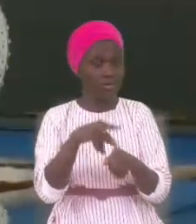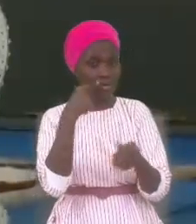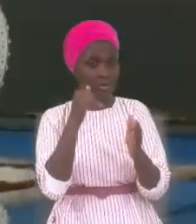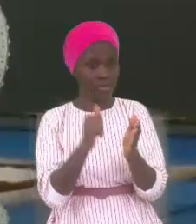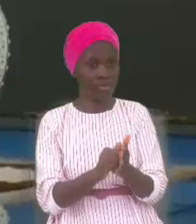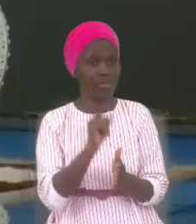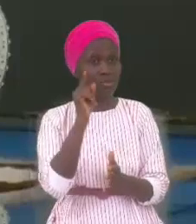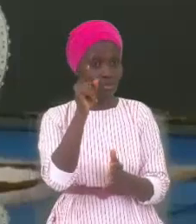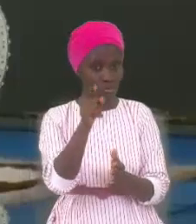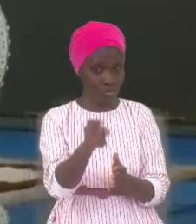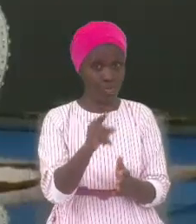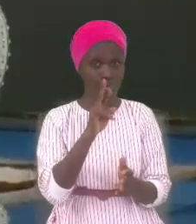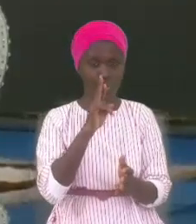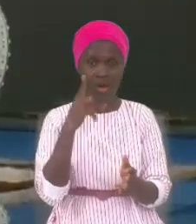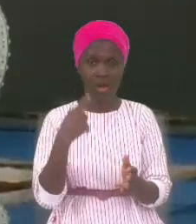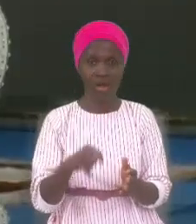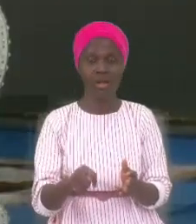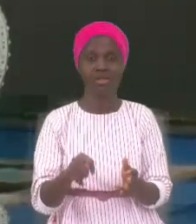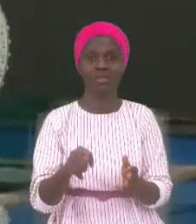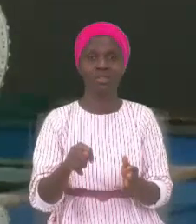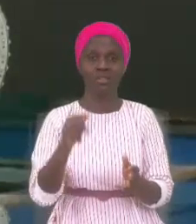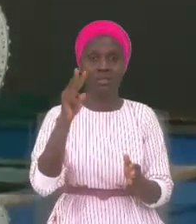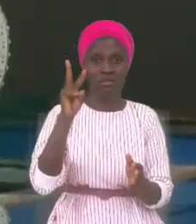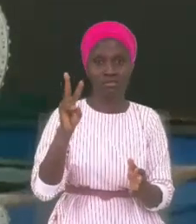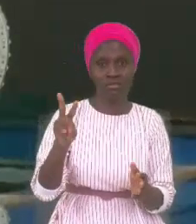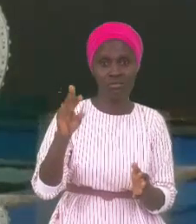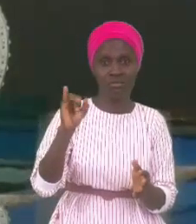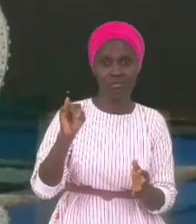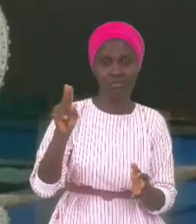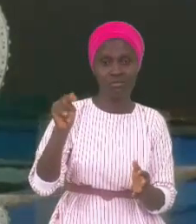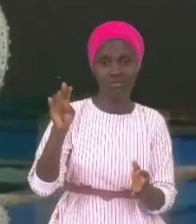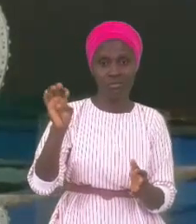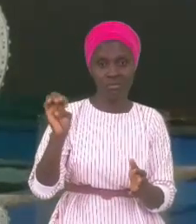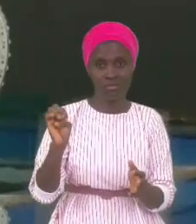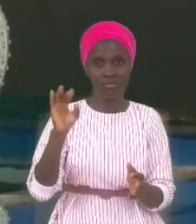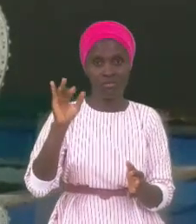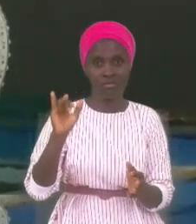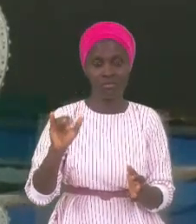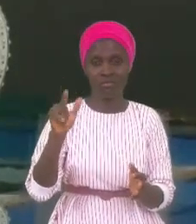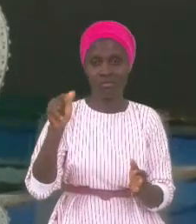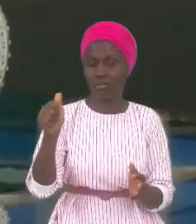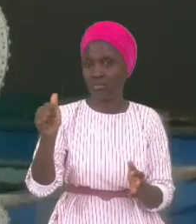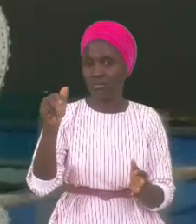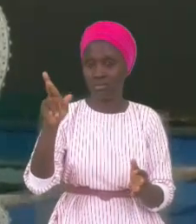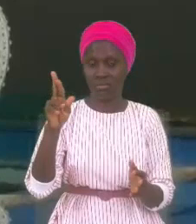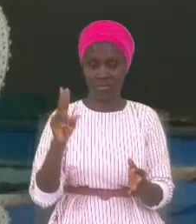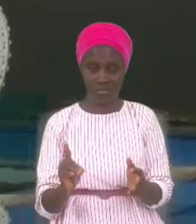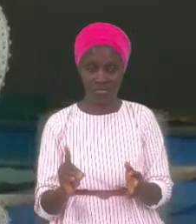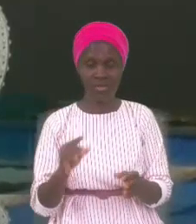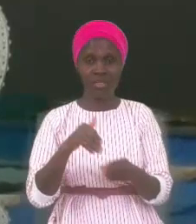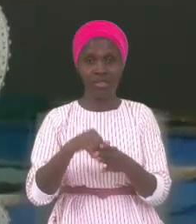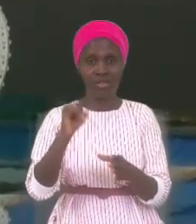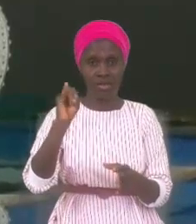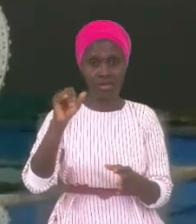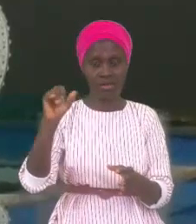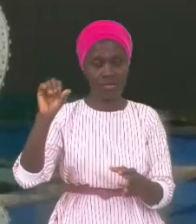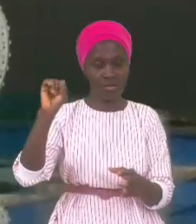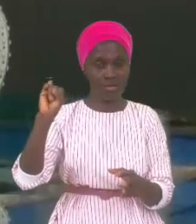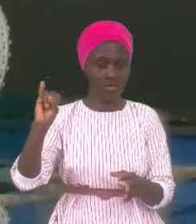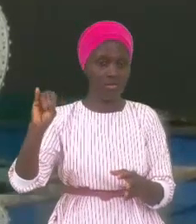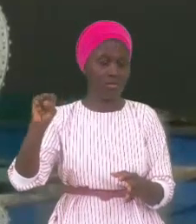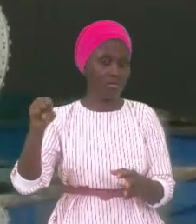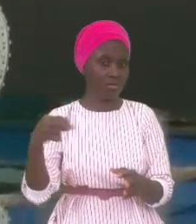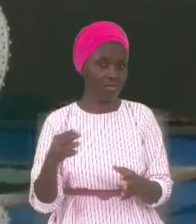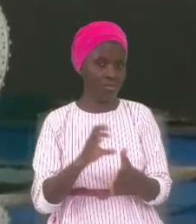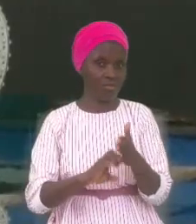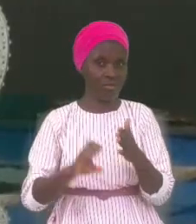the vineyard. He tells us in Isaiah chapter 5, verse 1, he says, now will I sing to